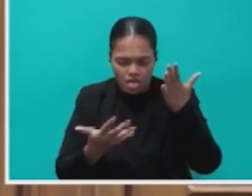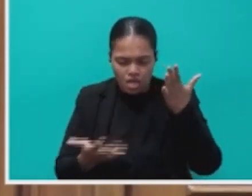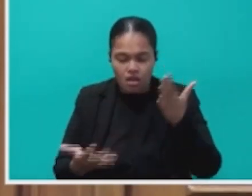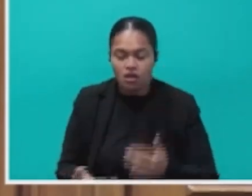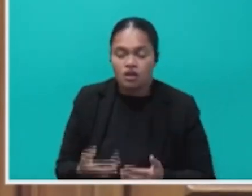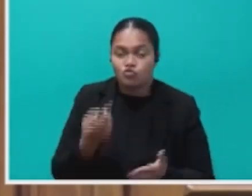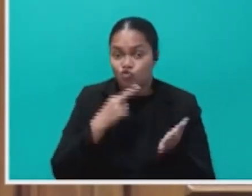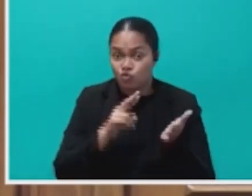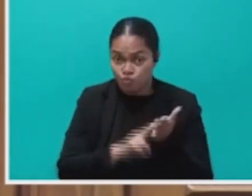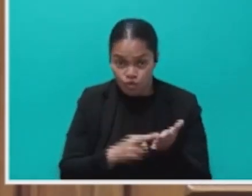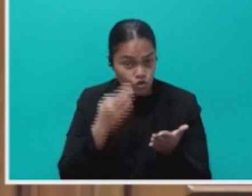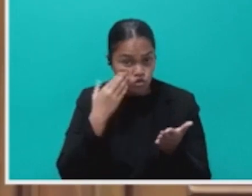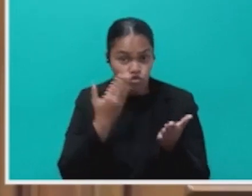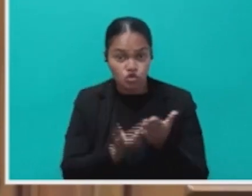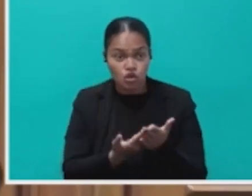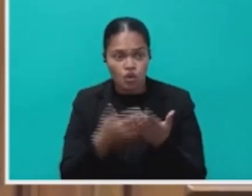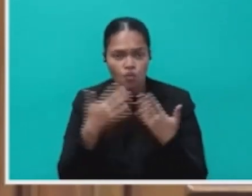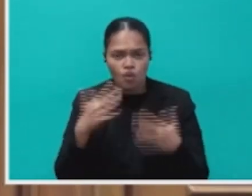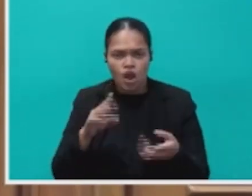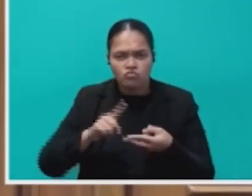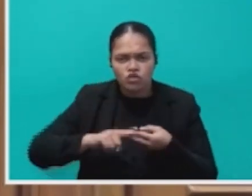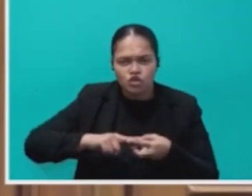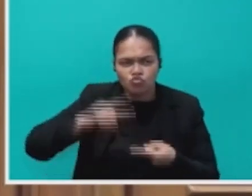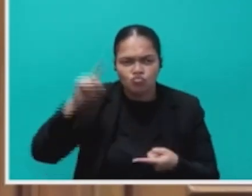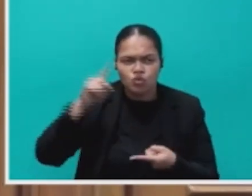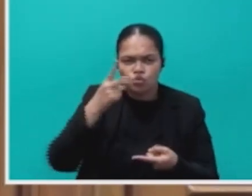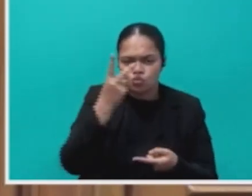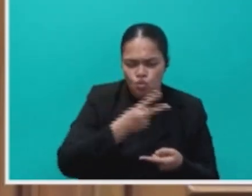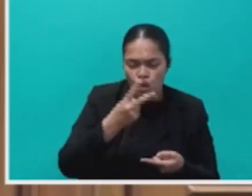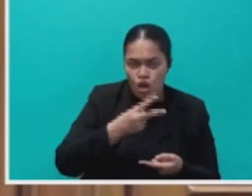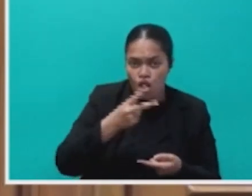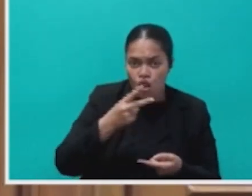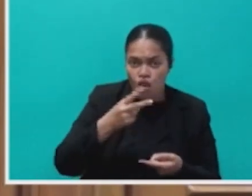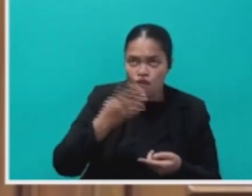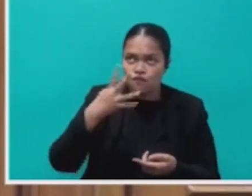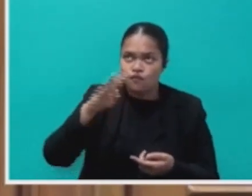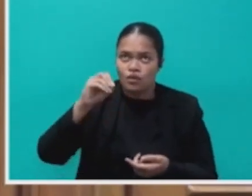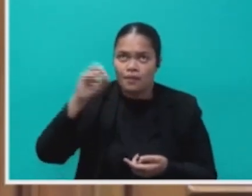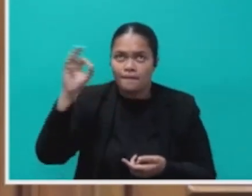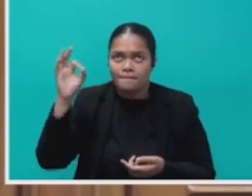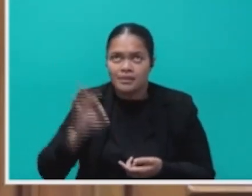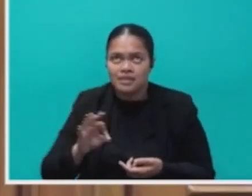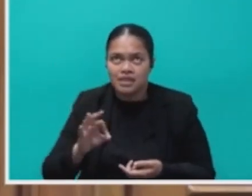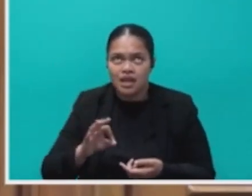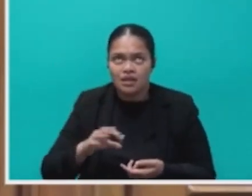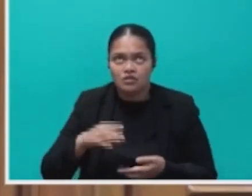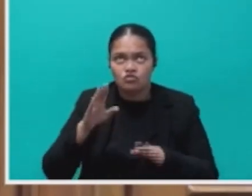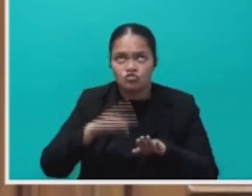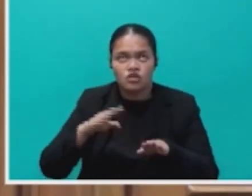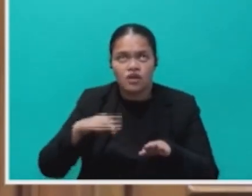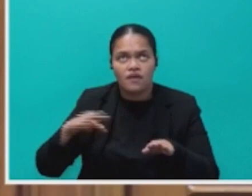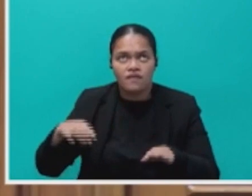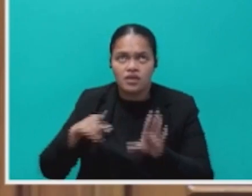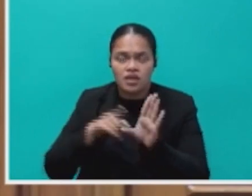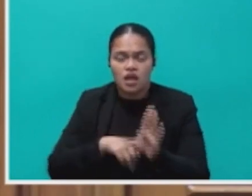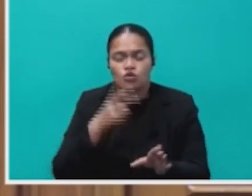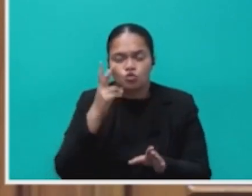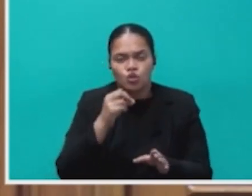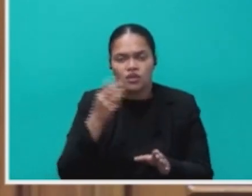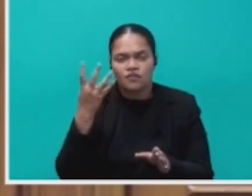The report shows an increase of 12 to 49% traffic infringement notices given between the year